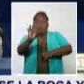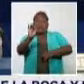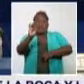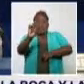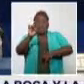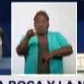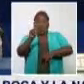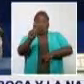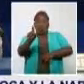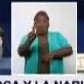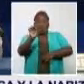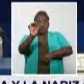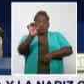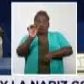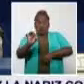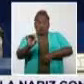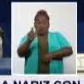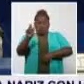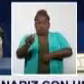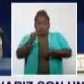in our country,